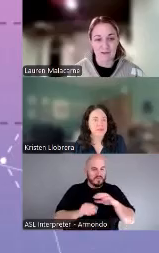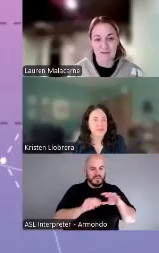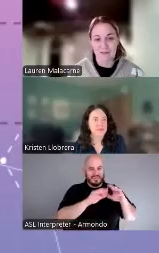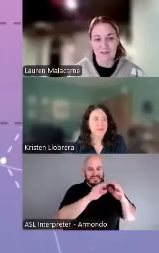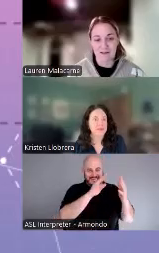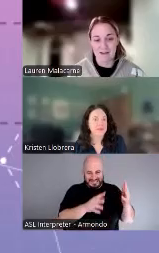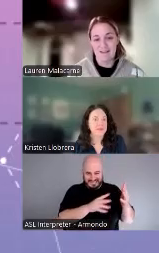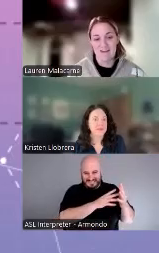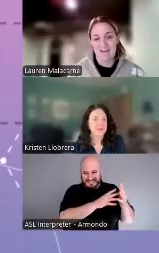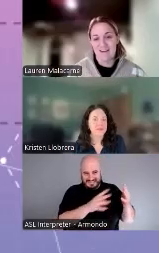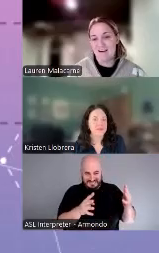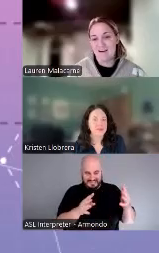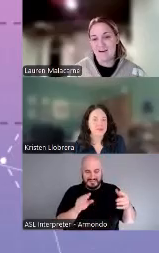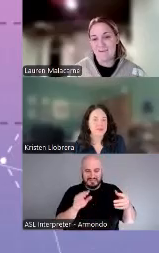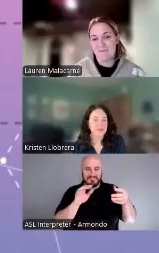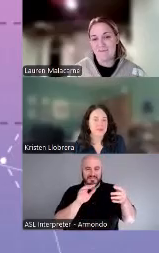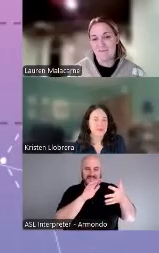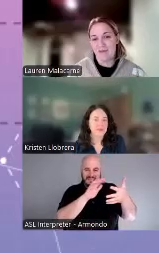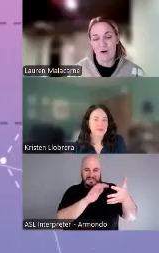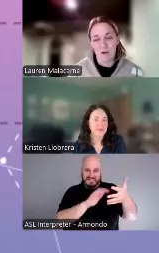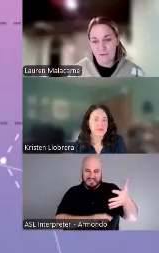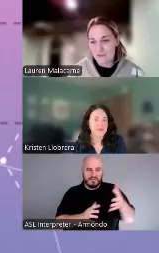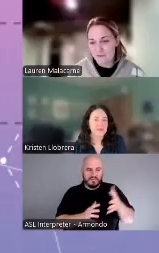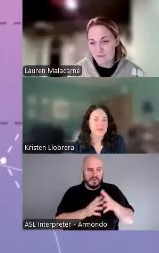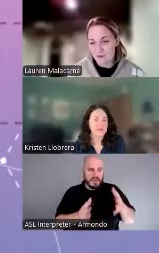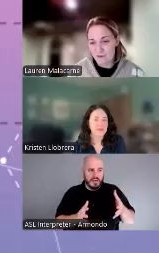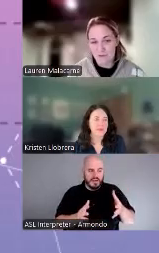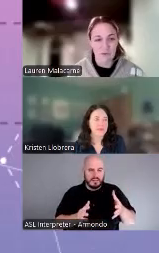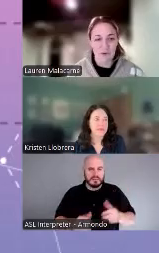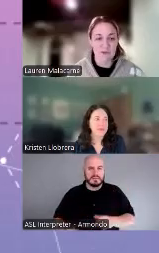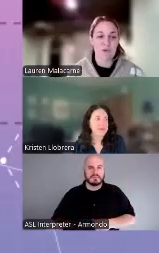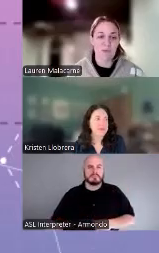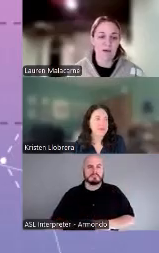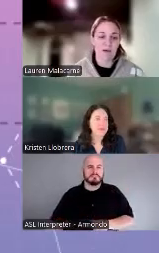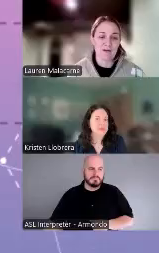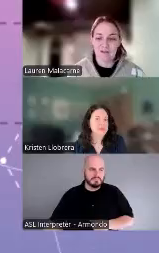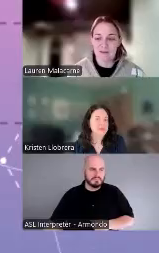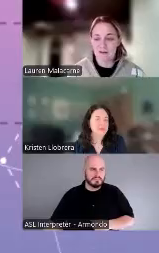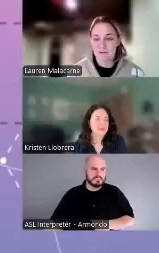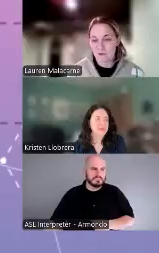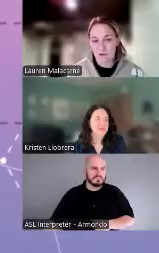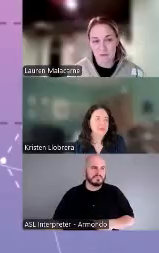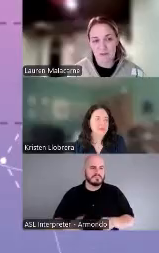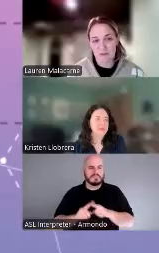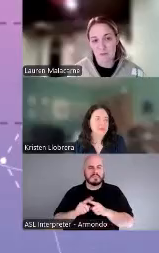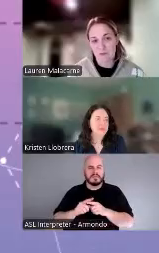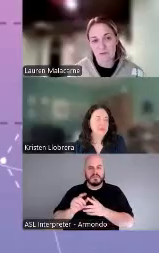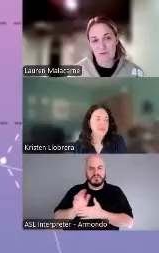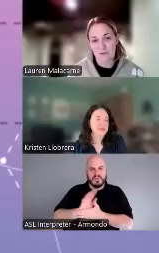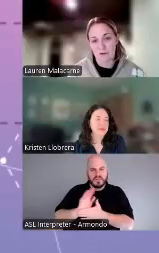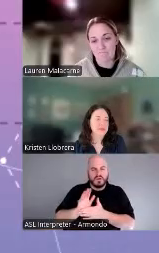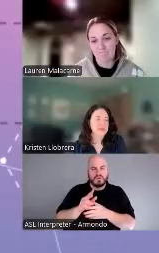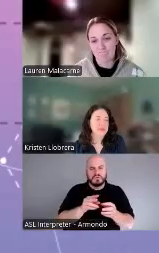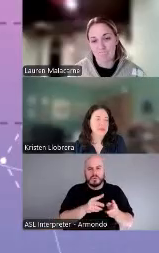different things to say, and all of these different videos that we wanted to embed. And that's kind of, you saw some examples of